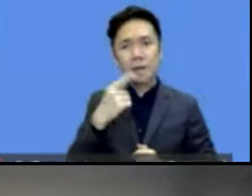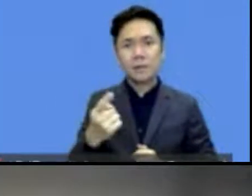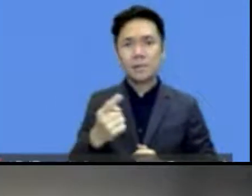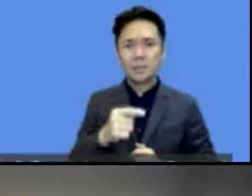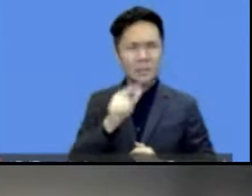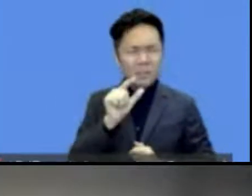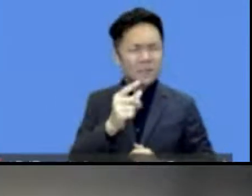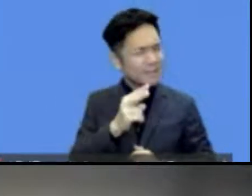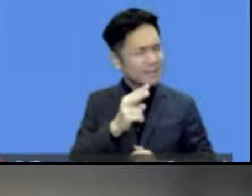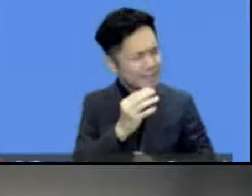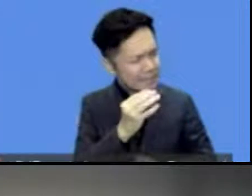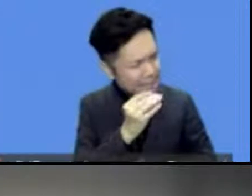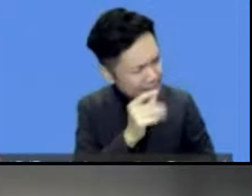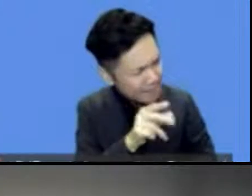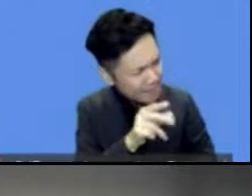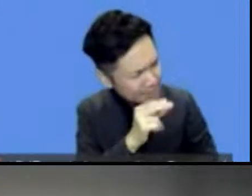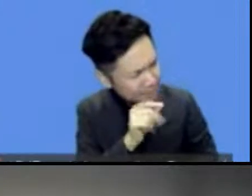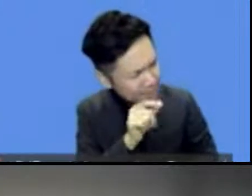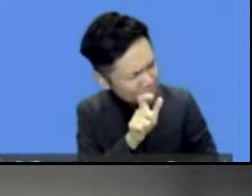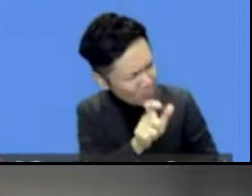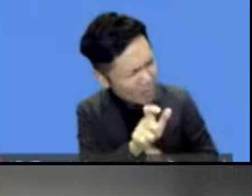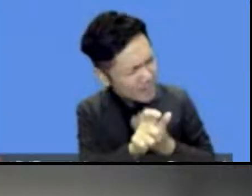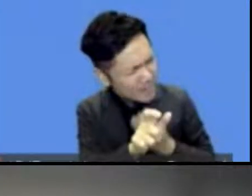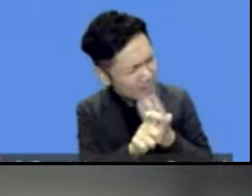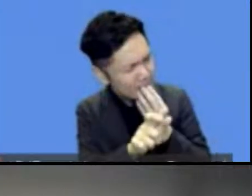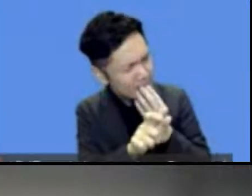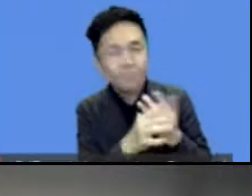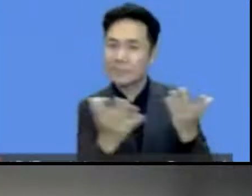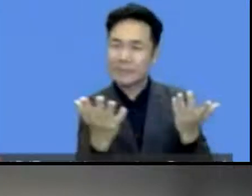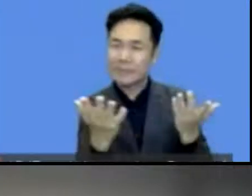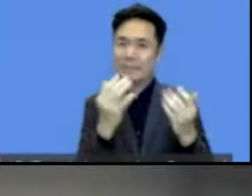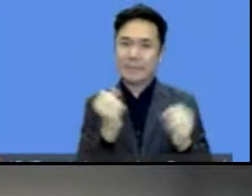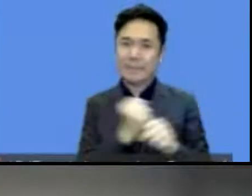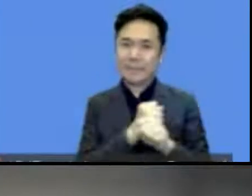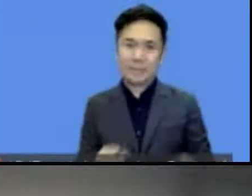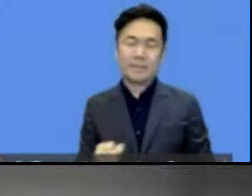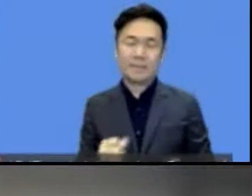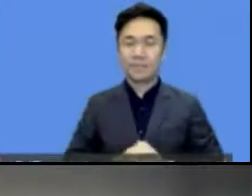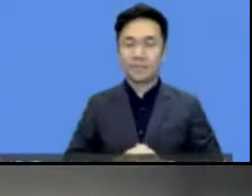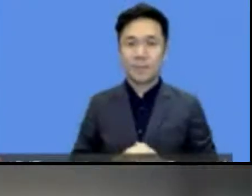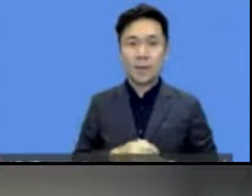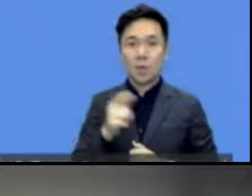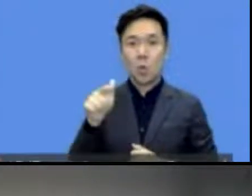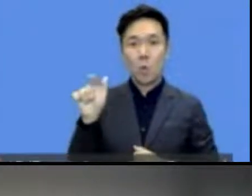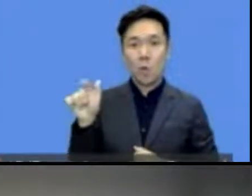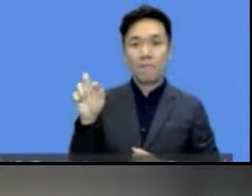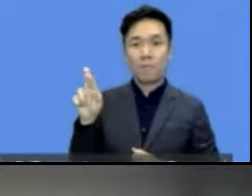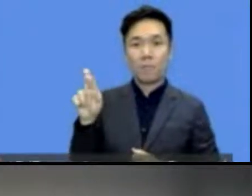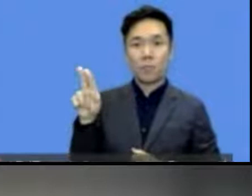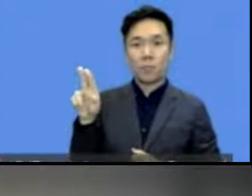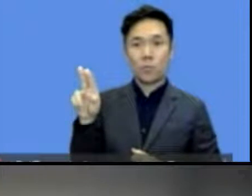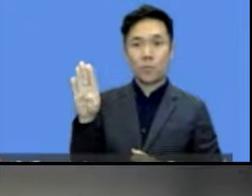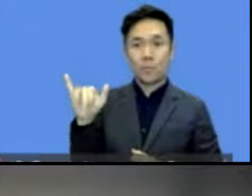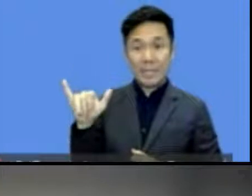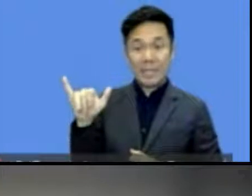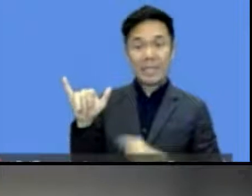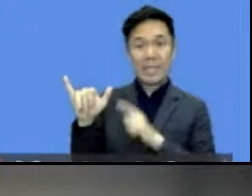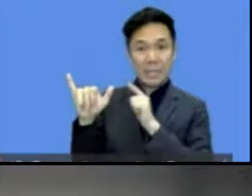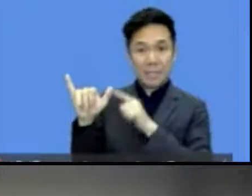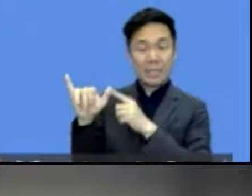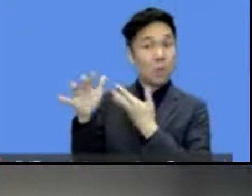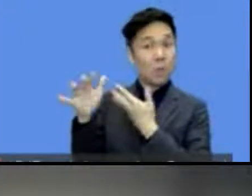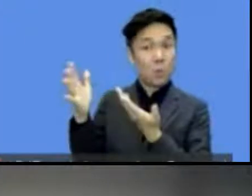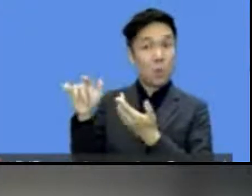exact pronunciation. So that's why we have Ruby, which indicates